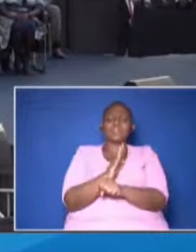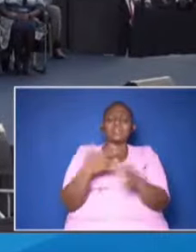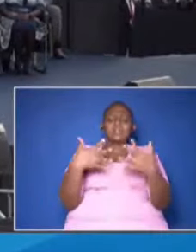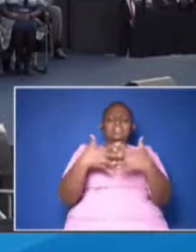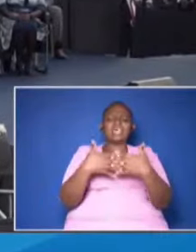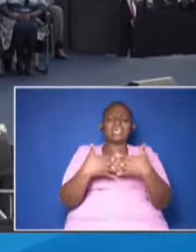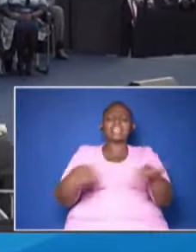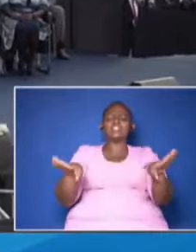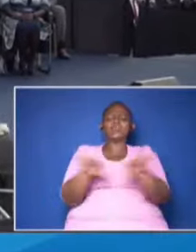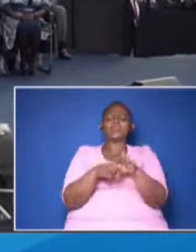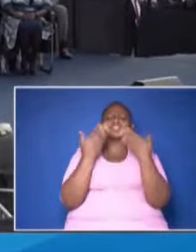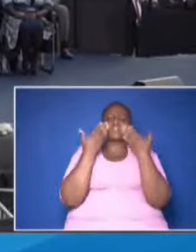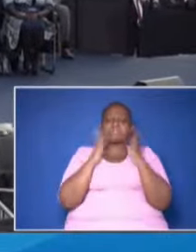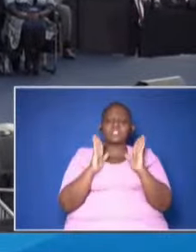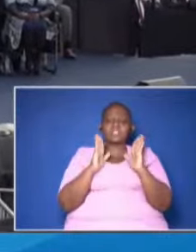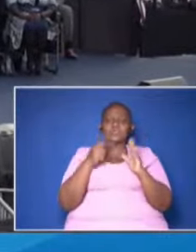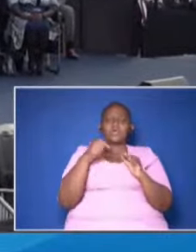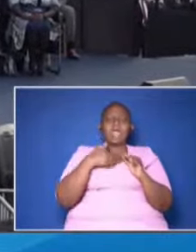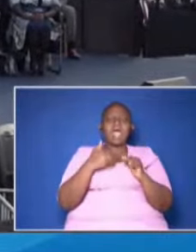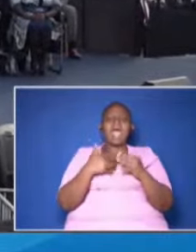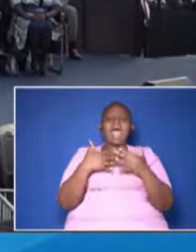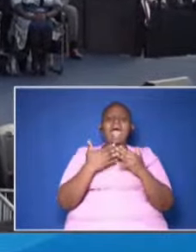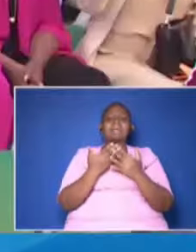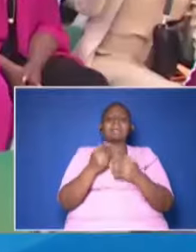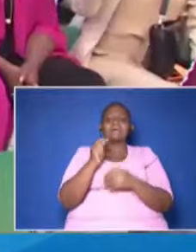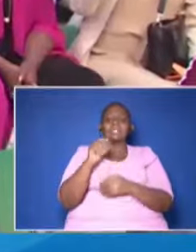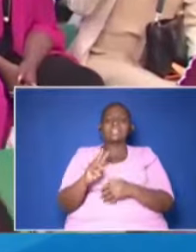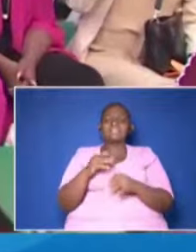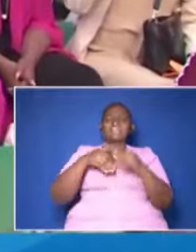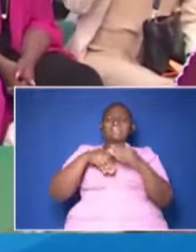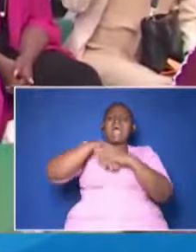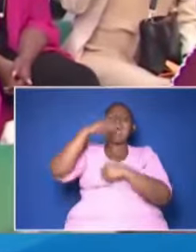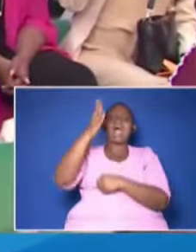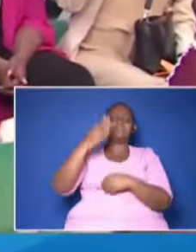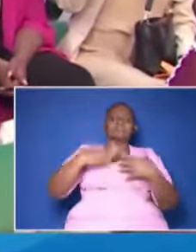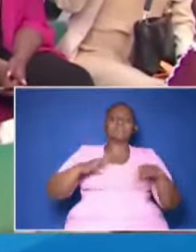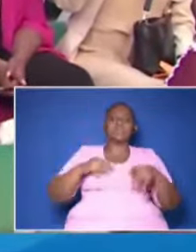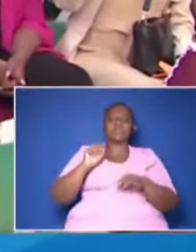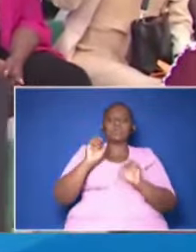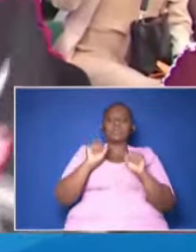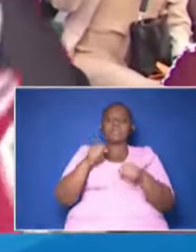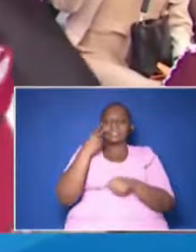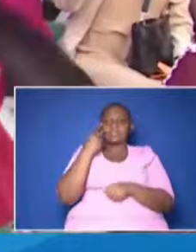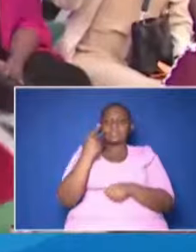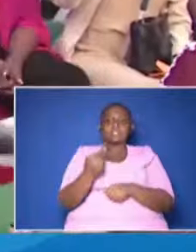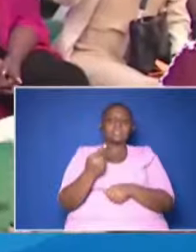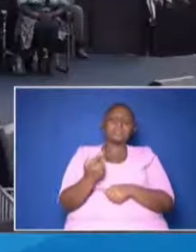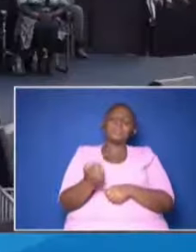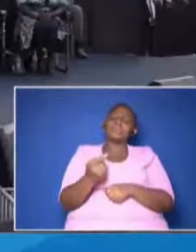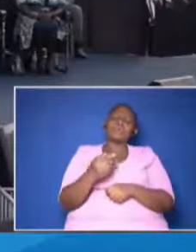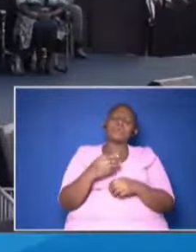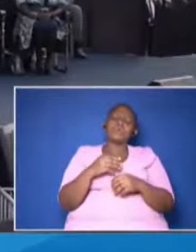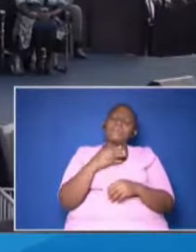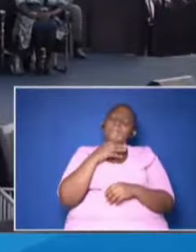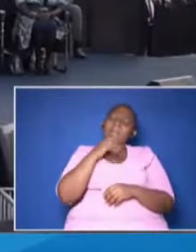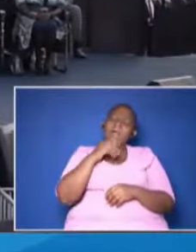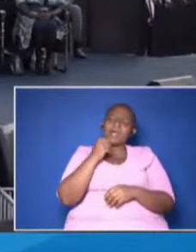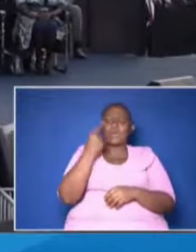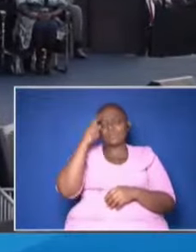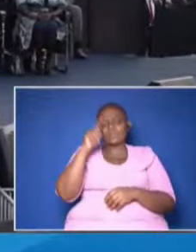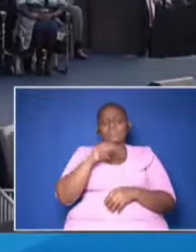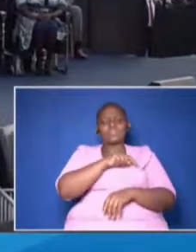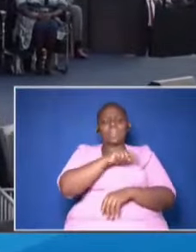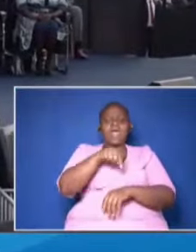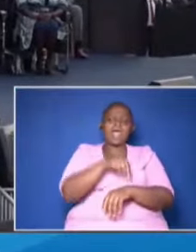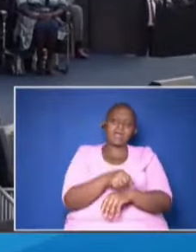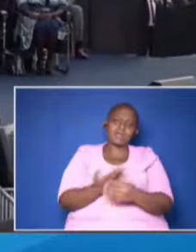Gates and you have placed screens outside so that people can see what you are saying you are the man of the hour we